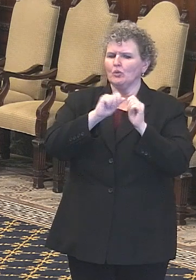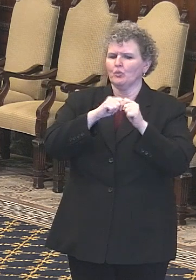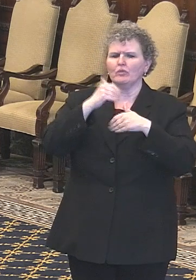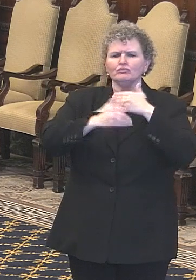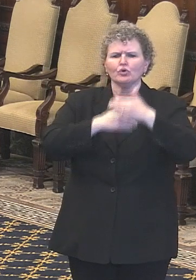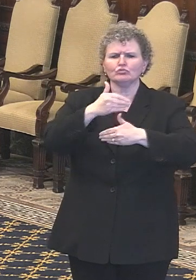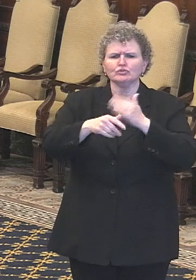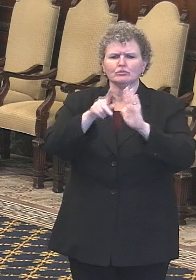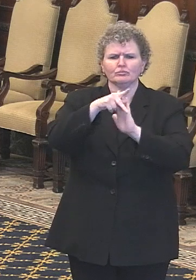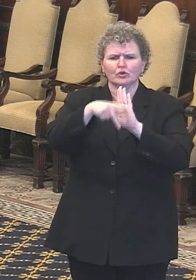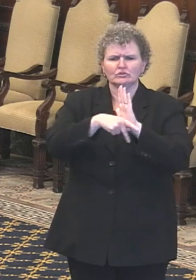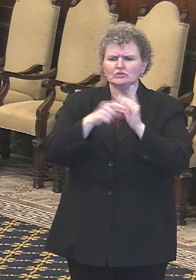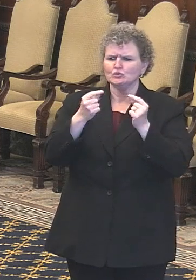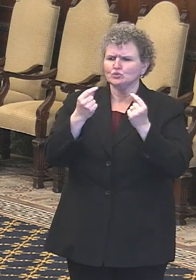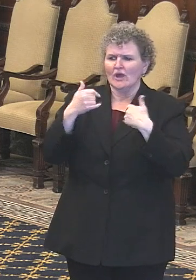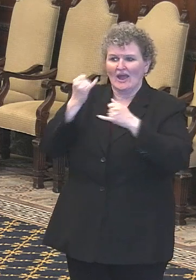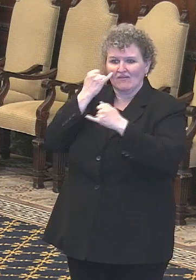today?